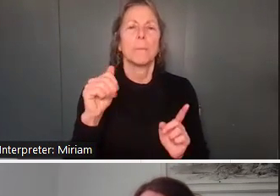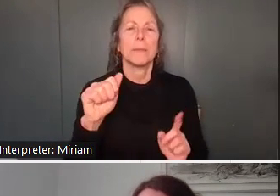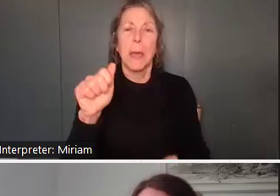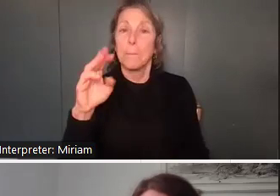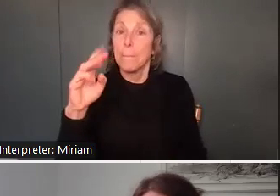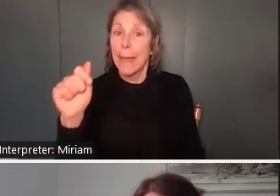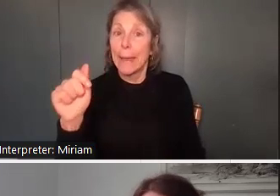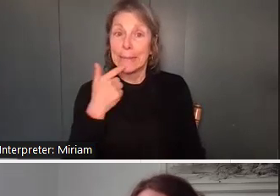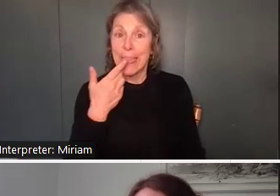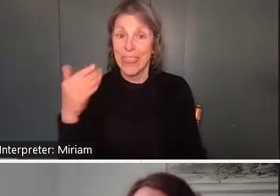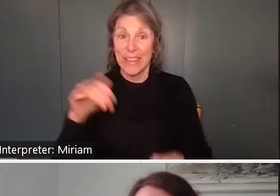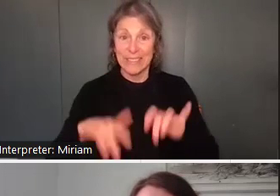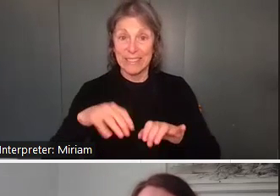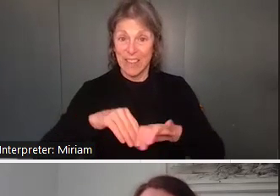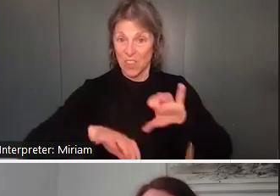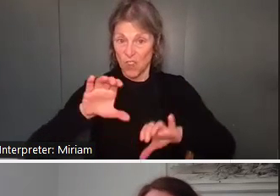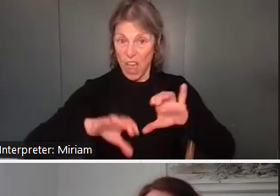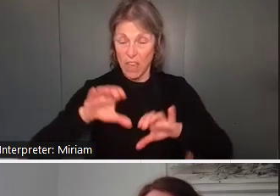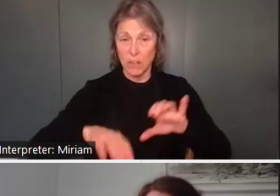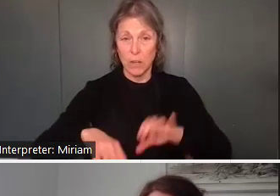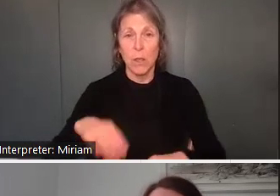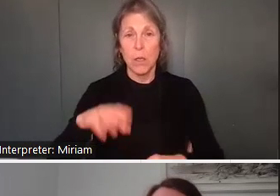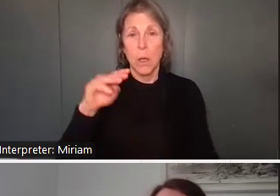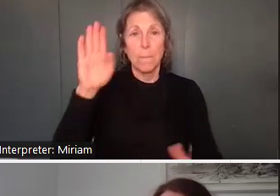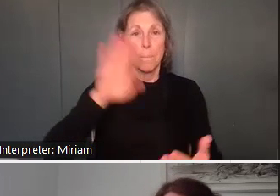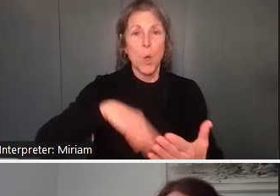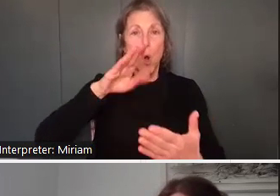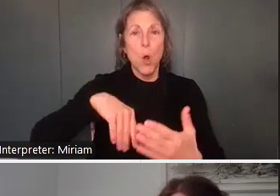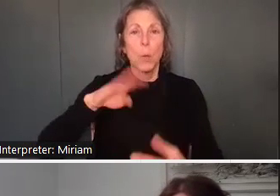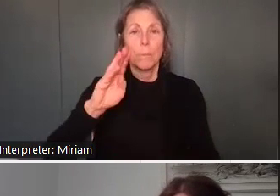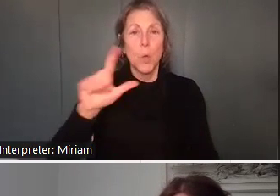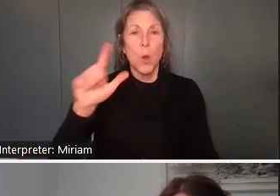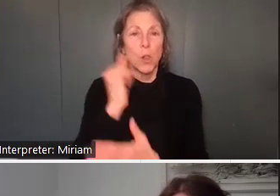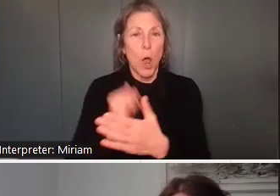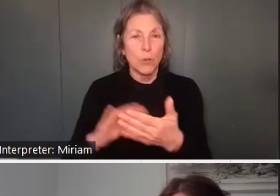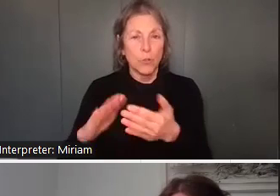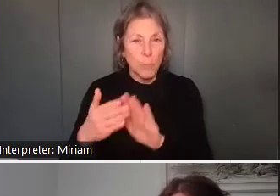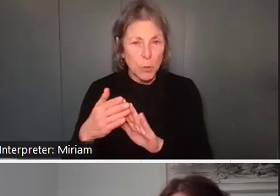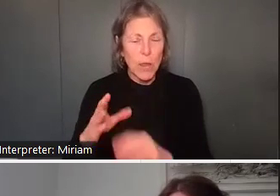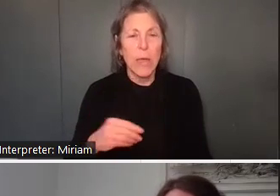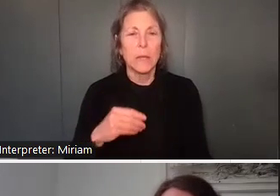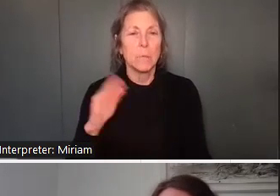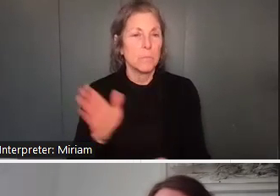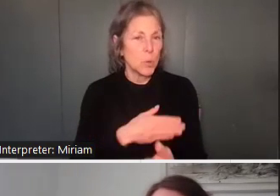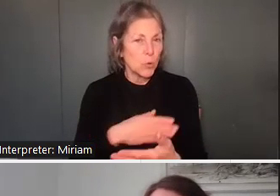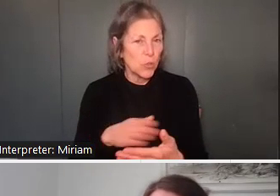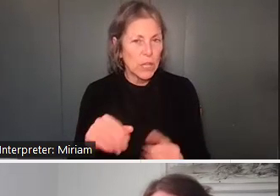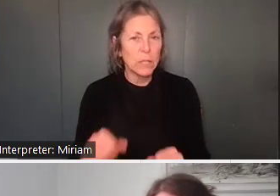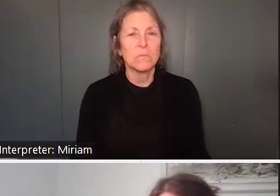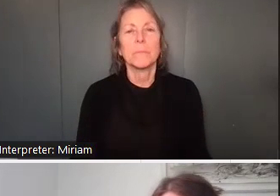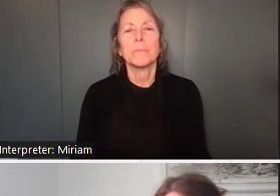things in the chat. Mural arts community and music arrangement in institutions or